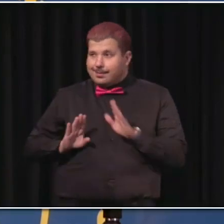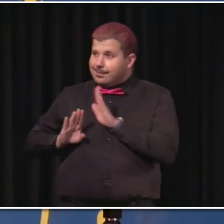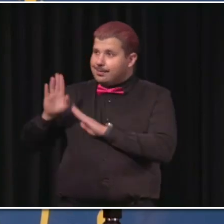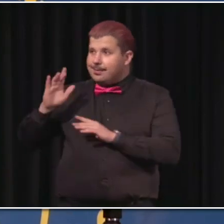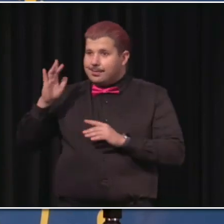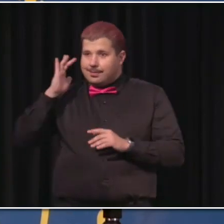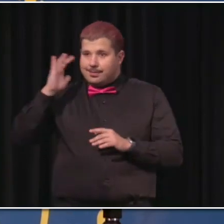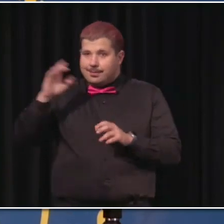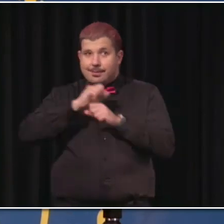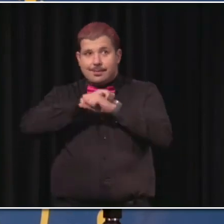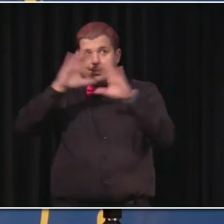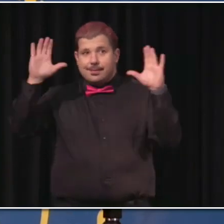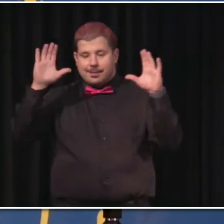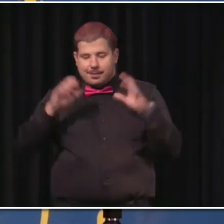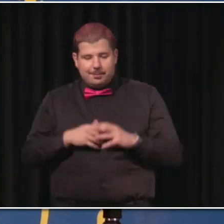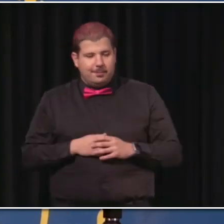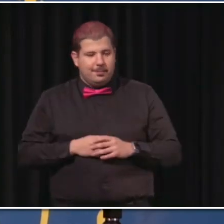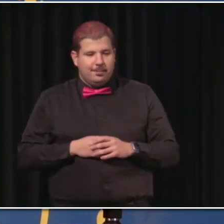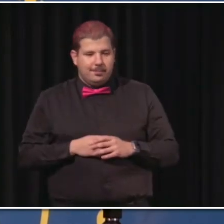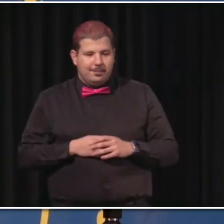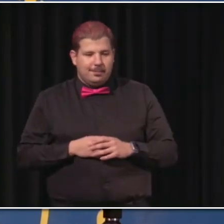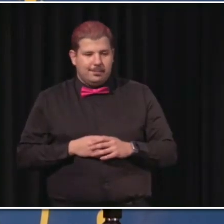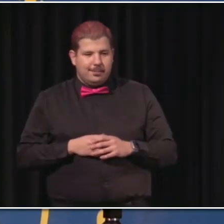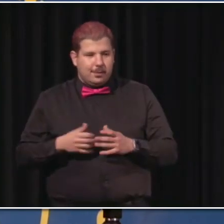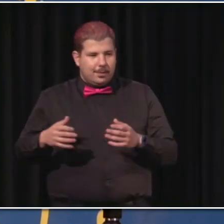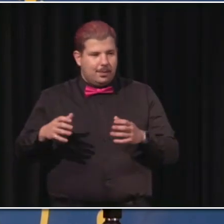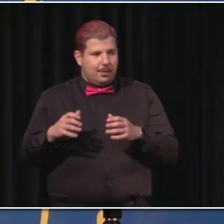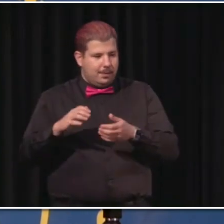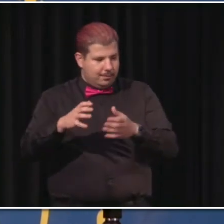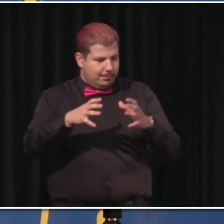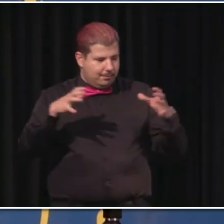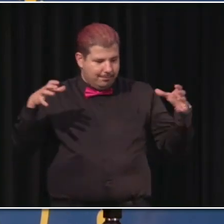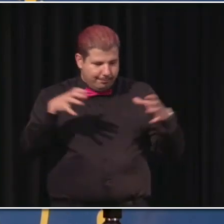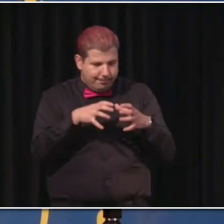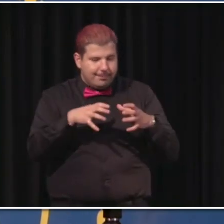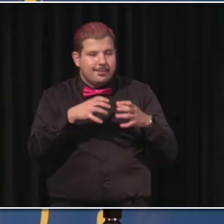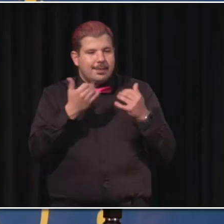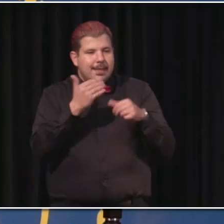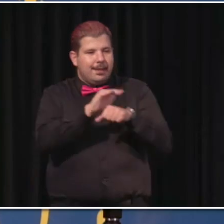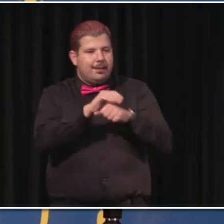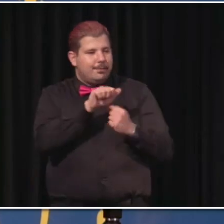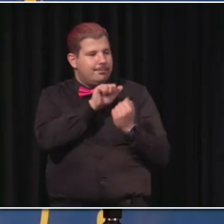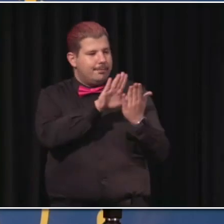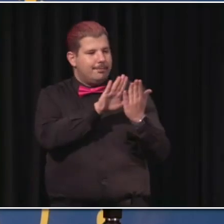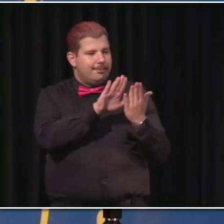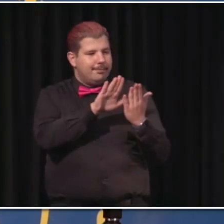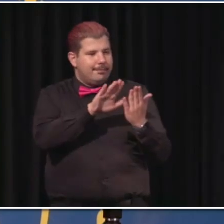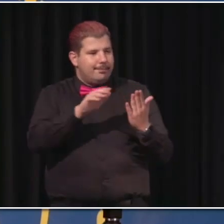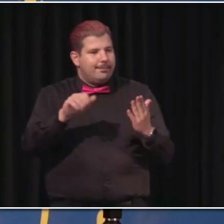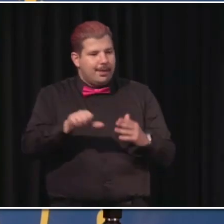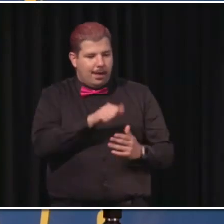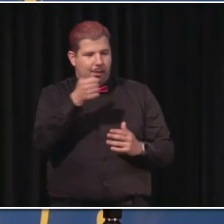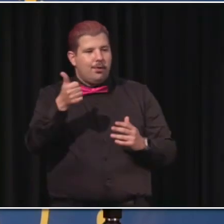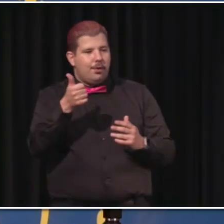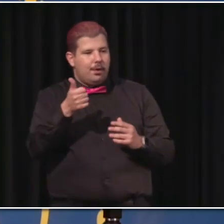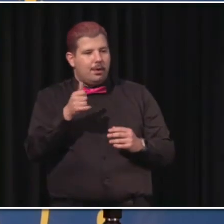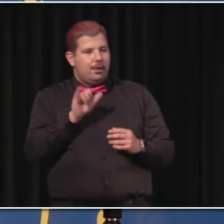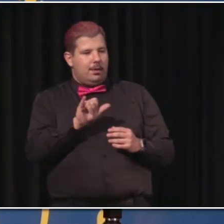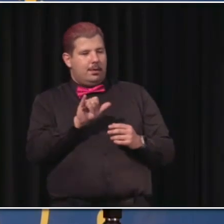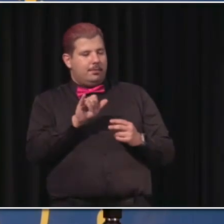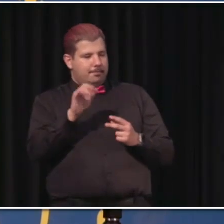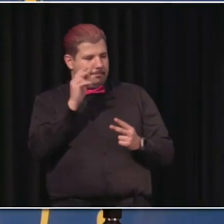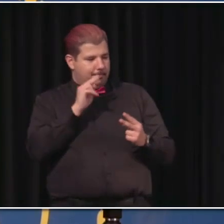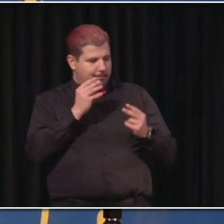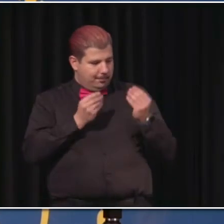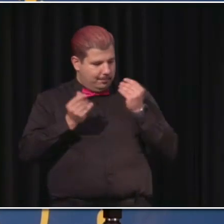ideals. And as we gather here tonight, we face another inflection point. The